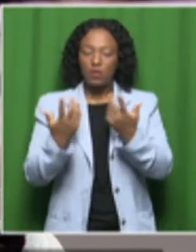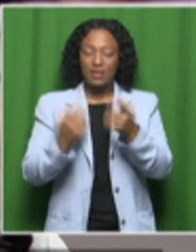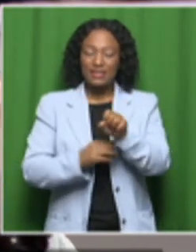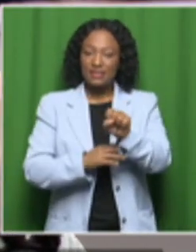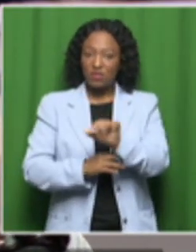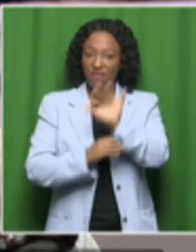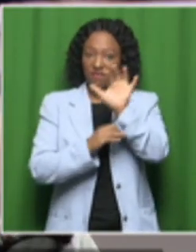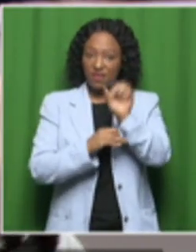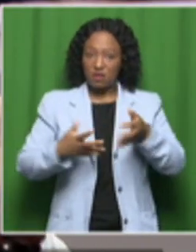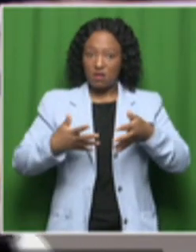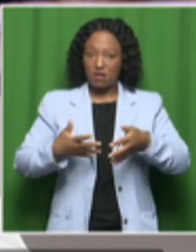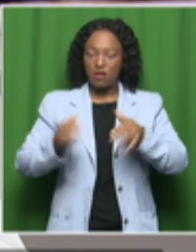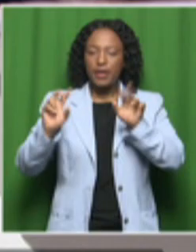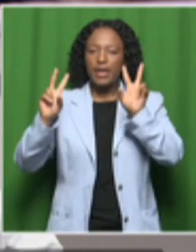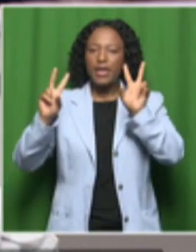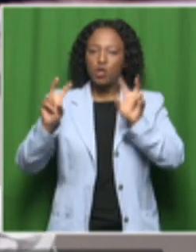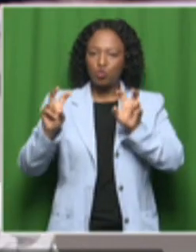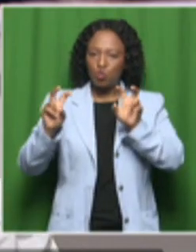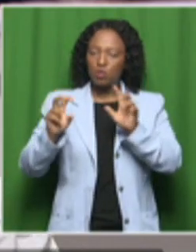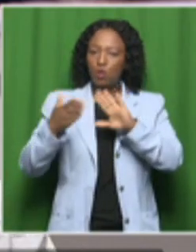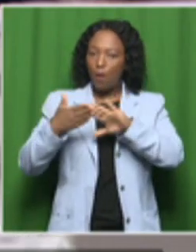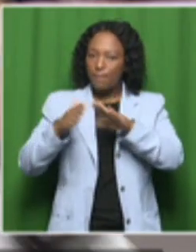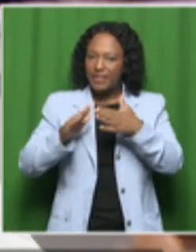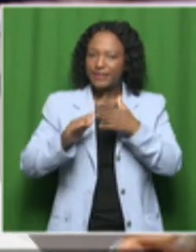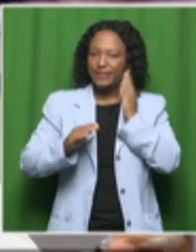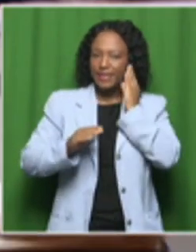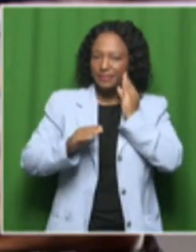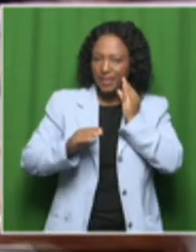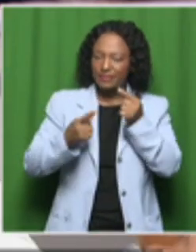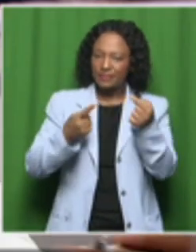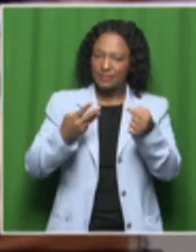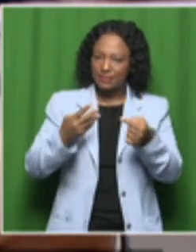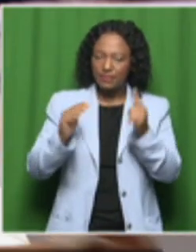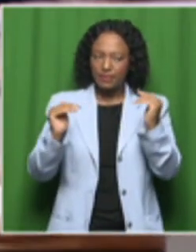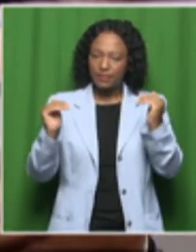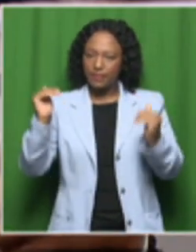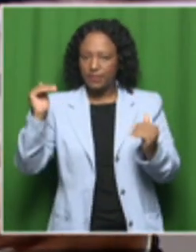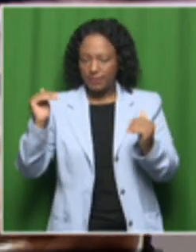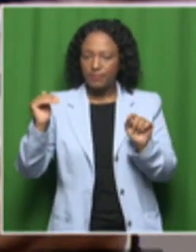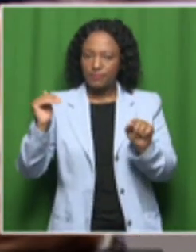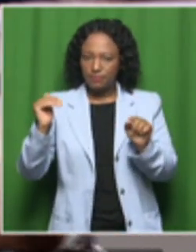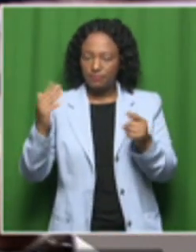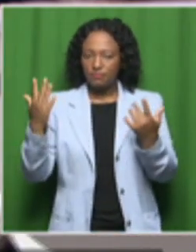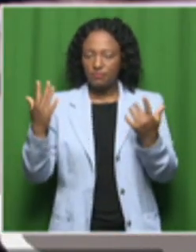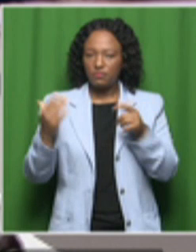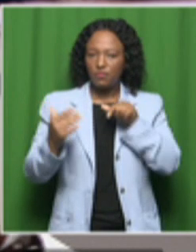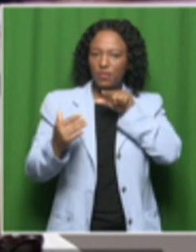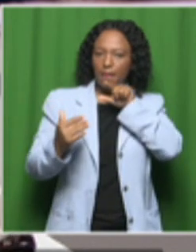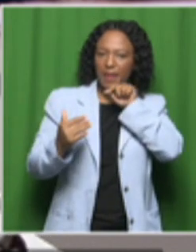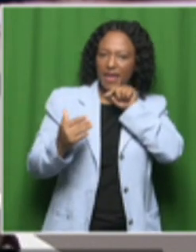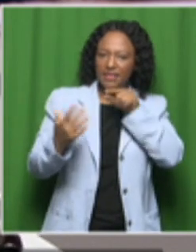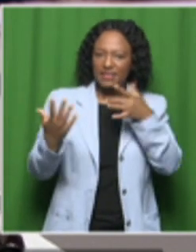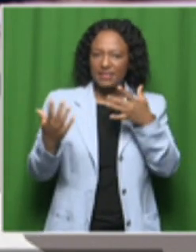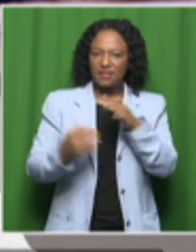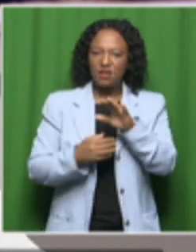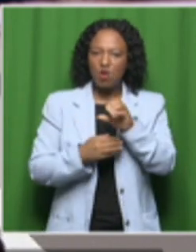Africans in our communities, the inequalities that we see as well. So like birds in the cornfield, it's more